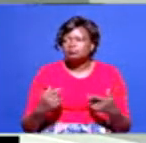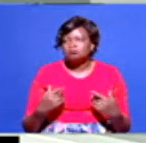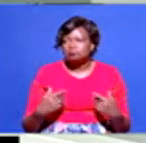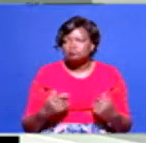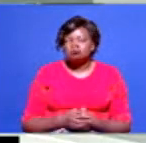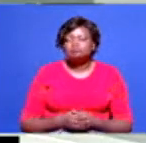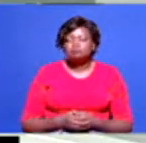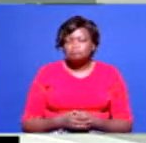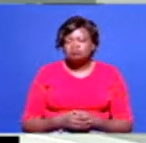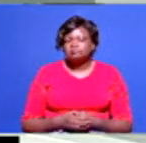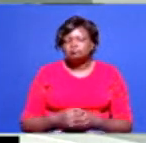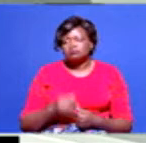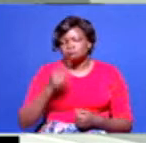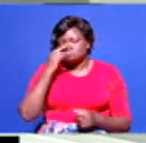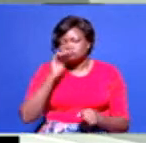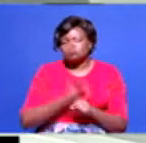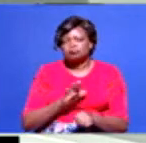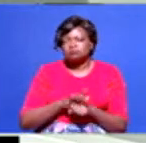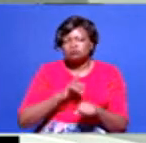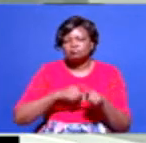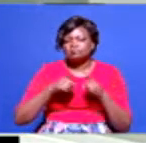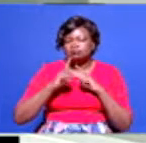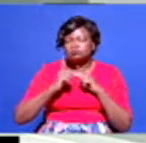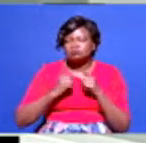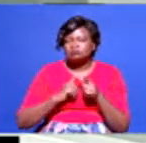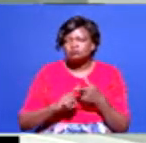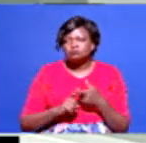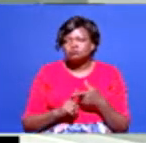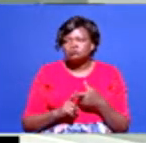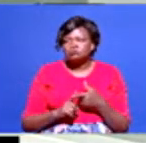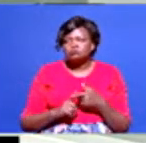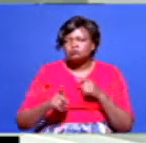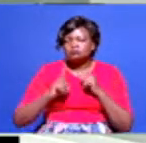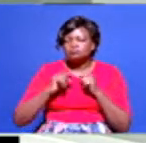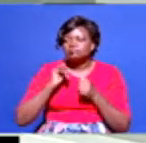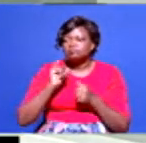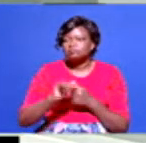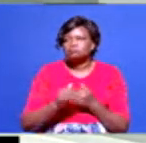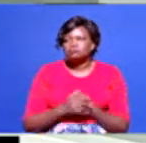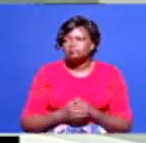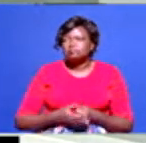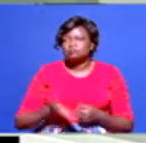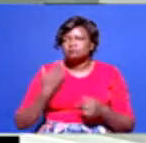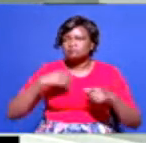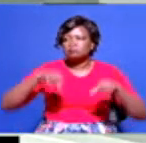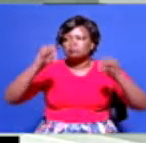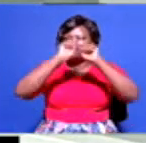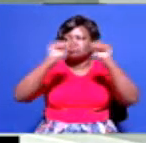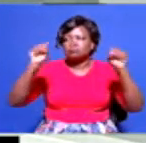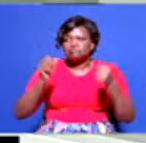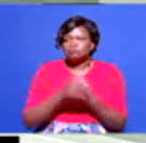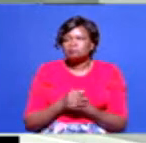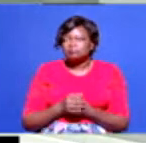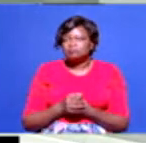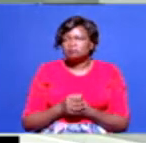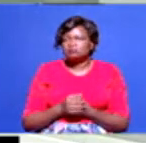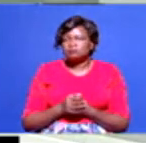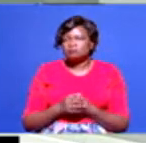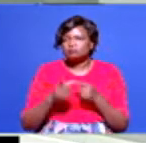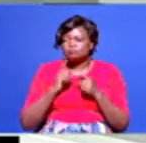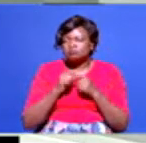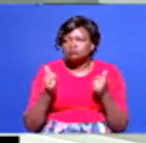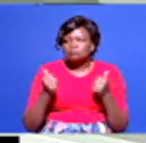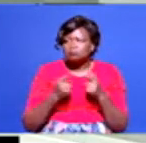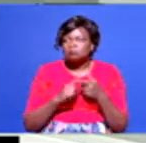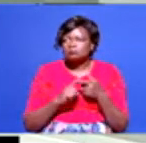when he was giving his speeches. Absolutely. And speaking about that, the former president, known for, as you mentioned, his eloquence, I saw